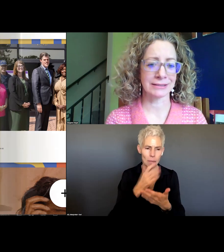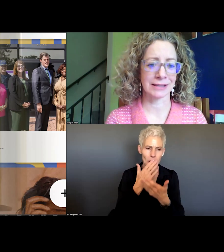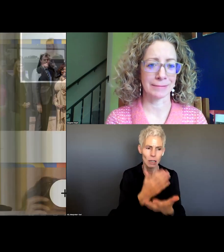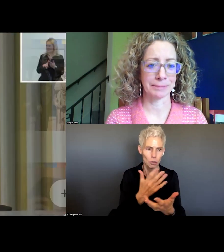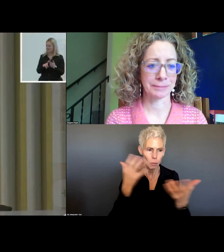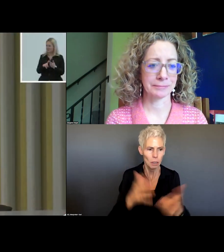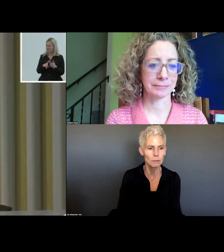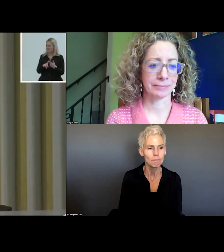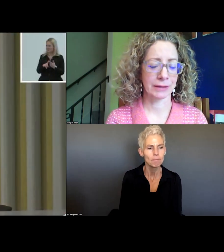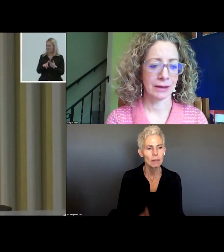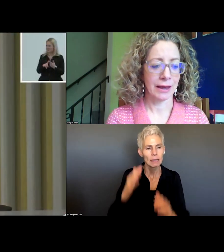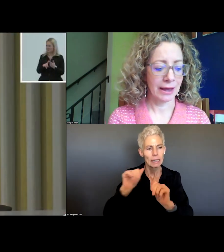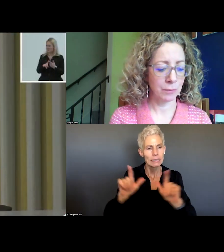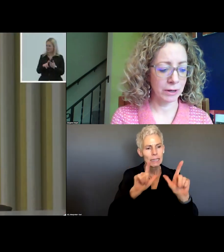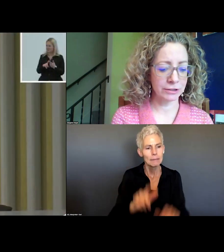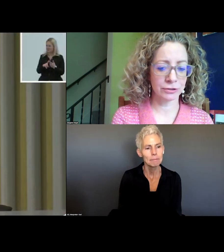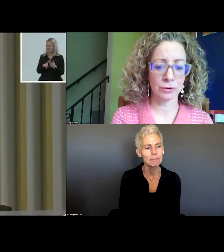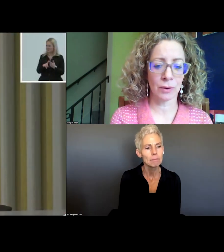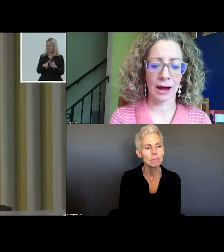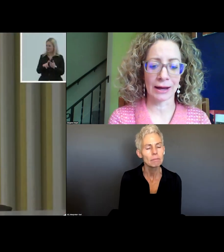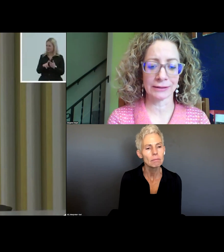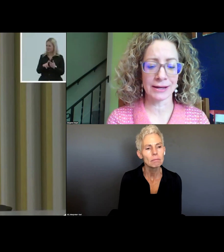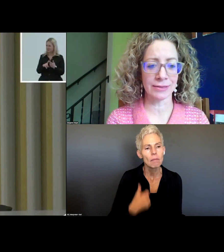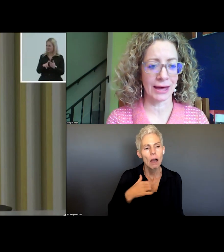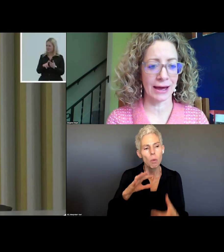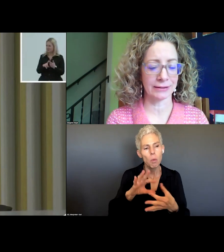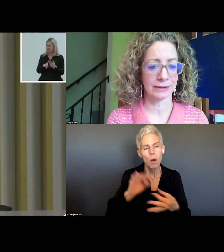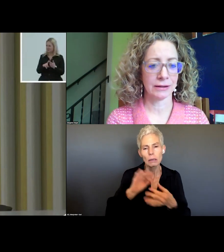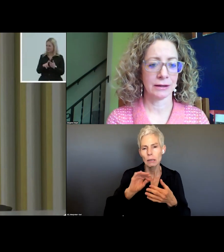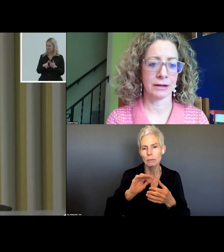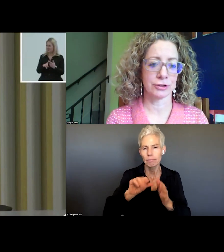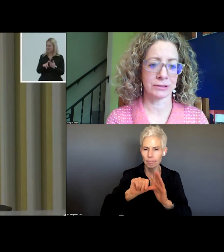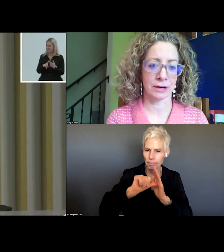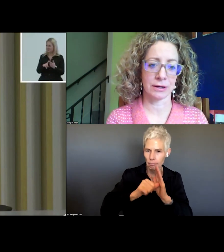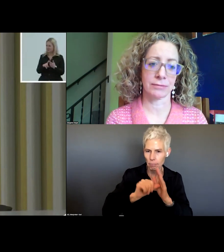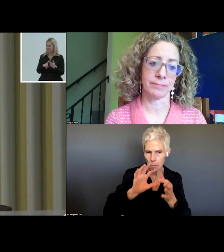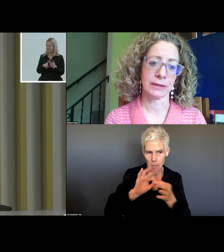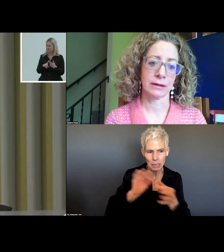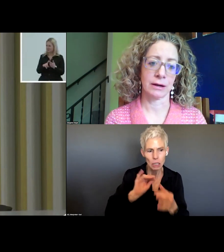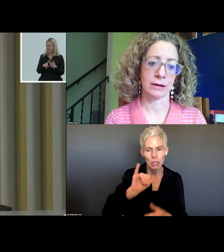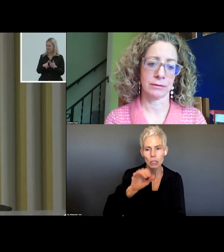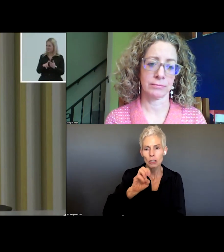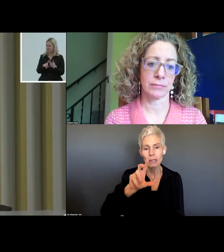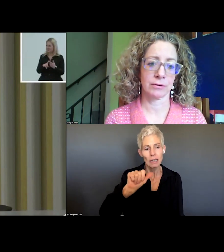And next slide. And wanted to highlight that Jessica